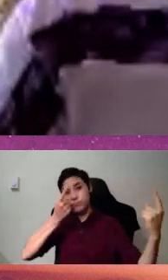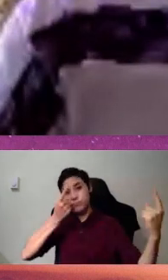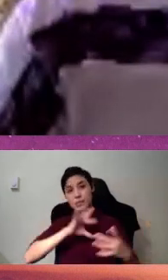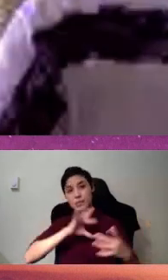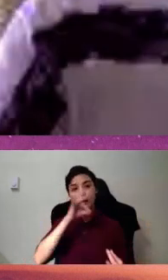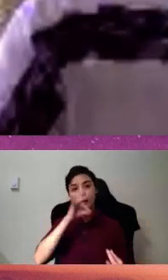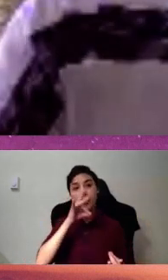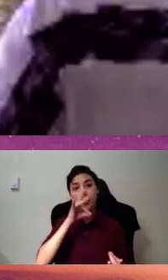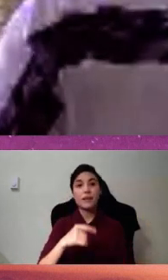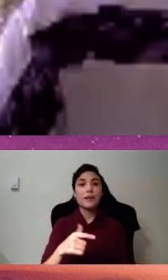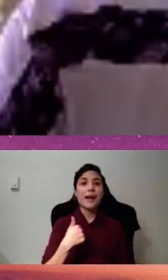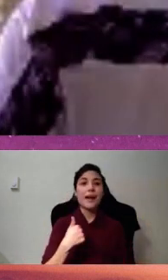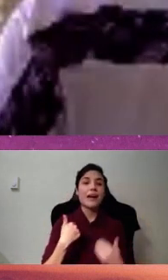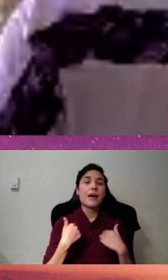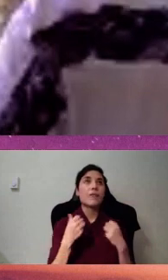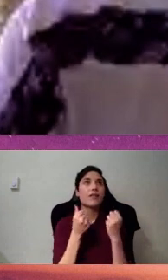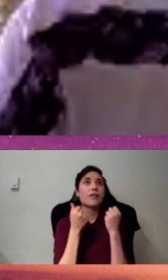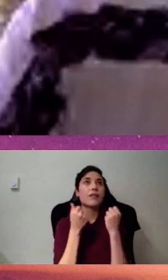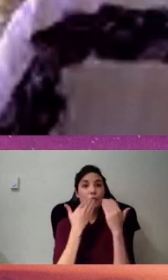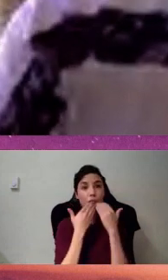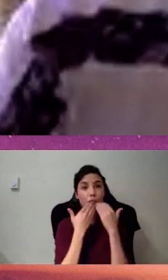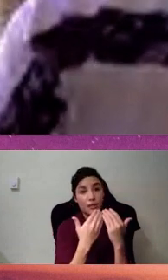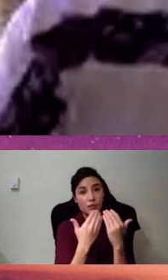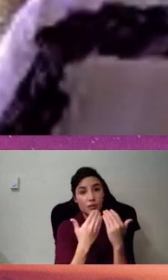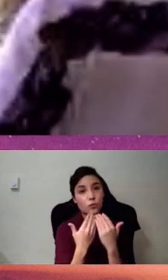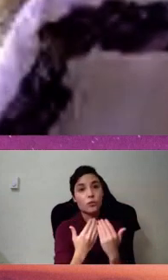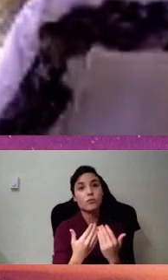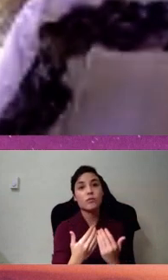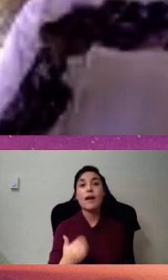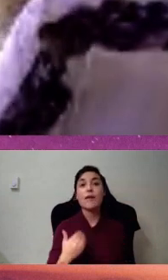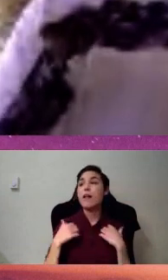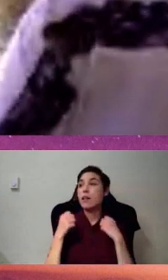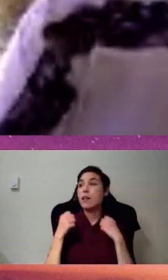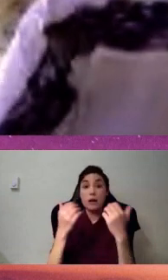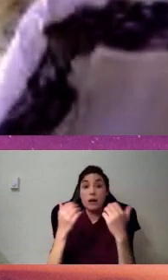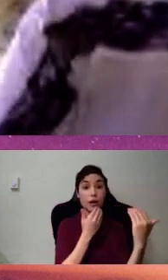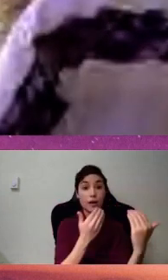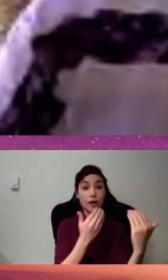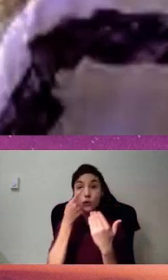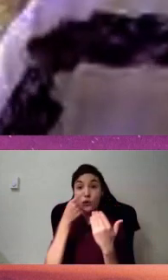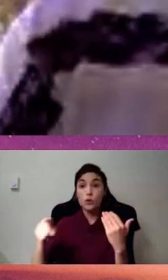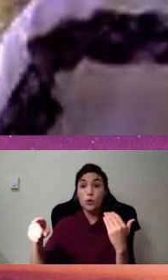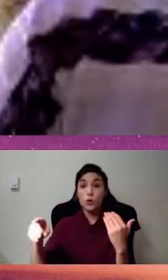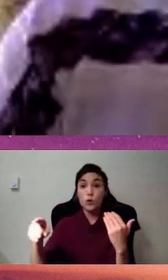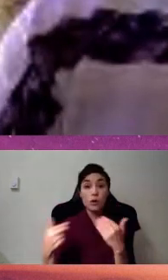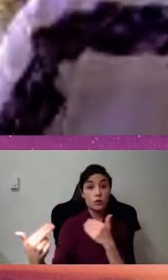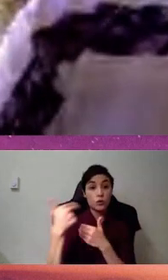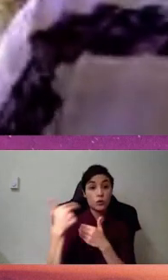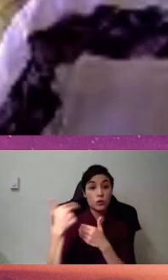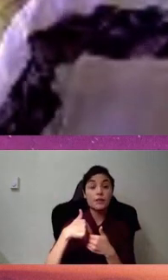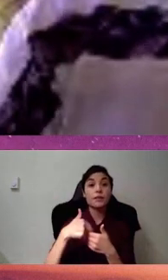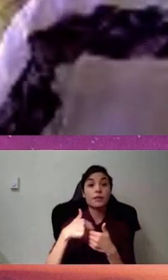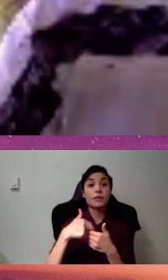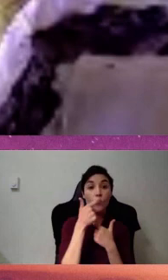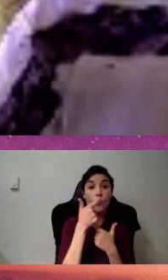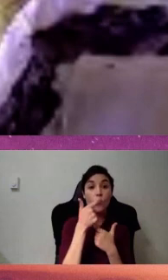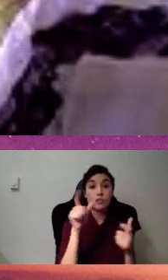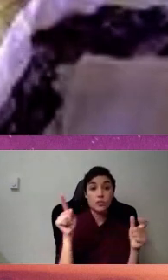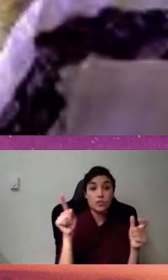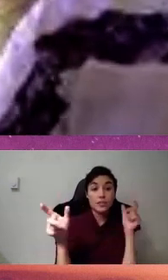I have so much gratitude. We have so much gratitude for you all who are tuning in, for joining us. So much gratitude for the